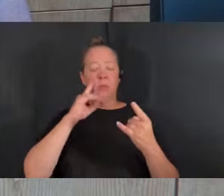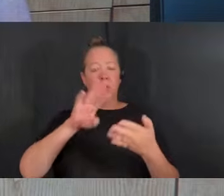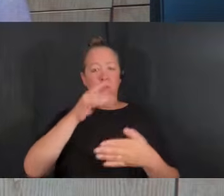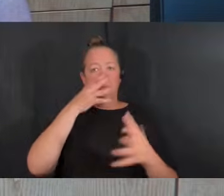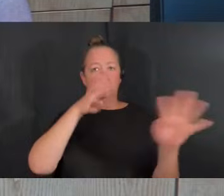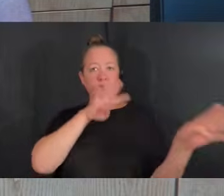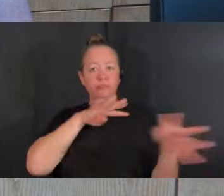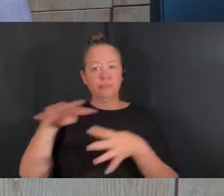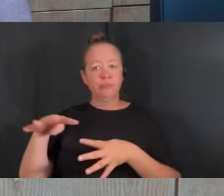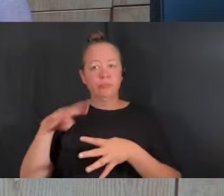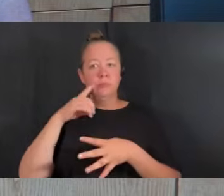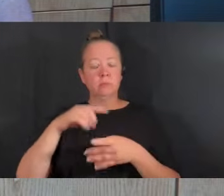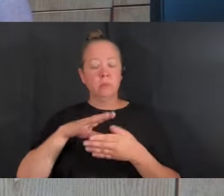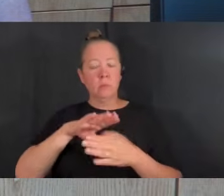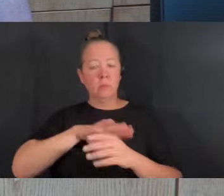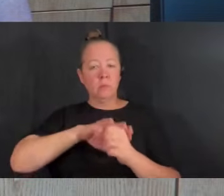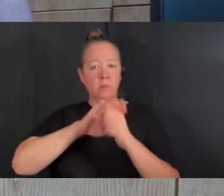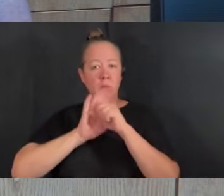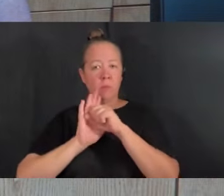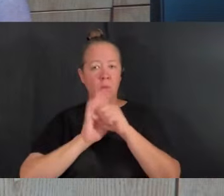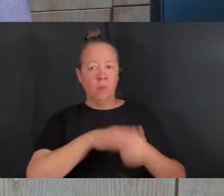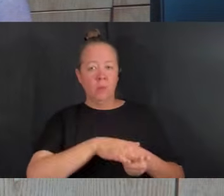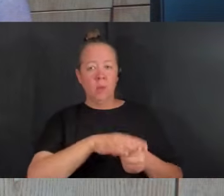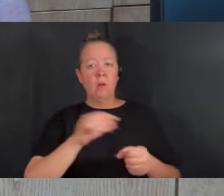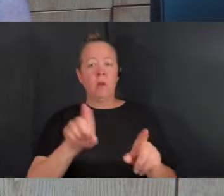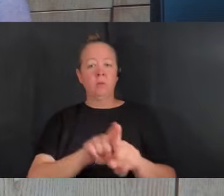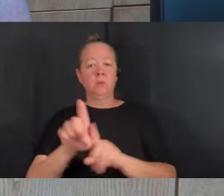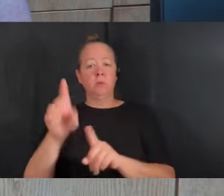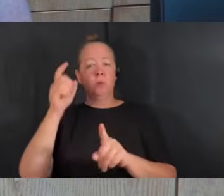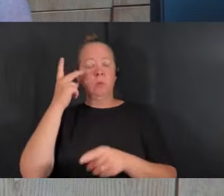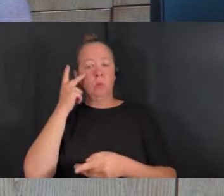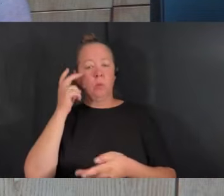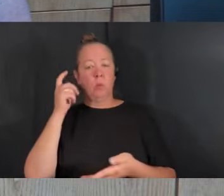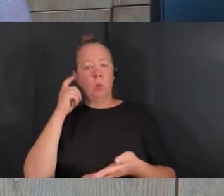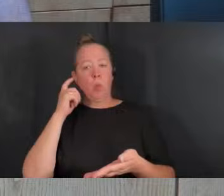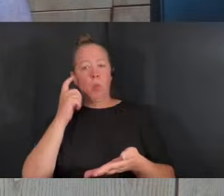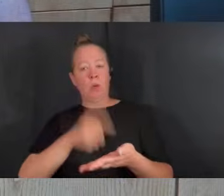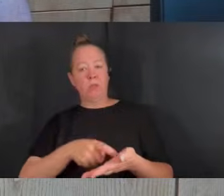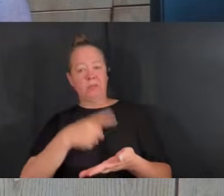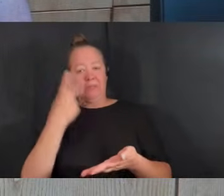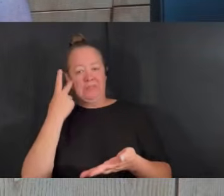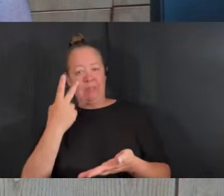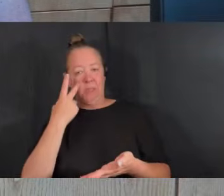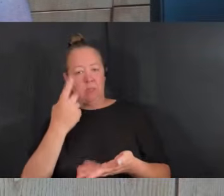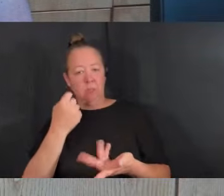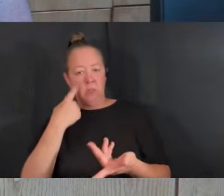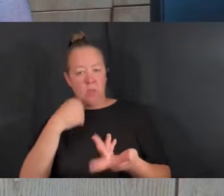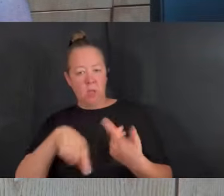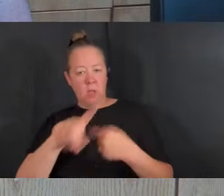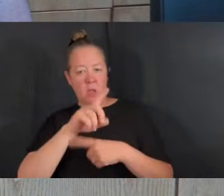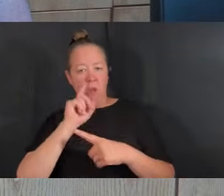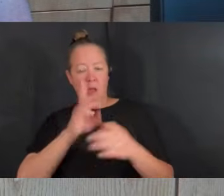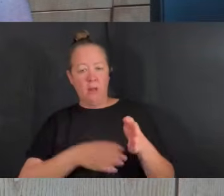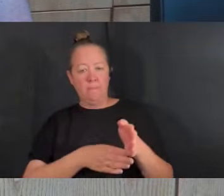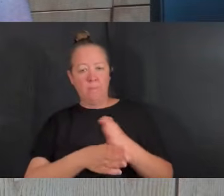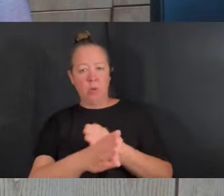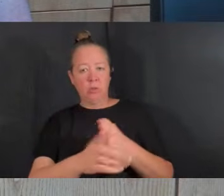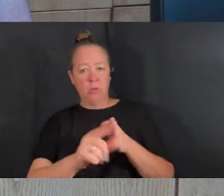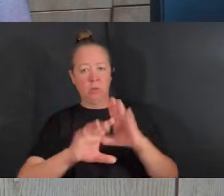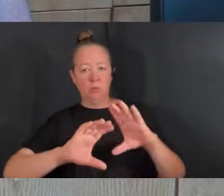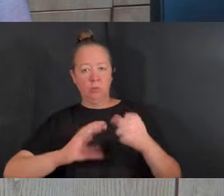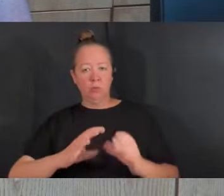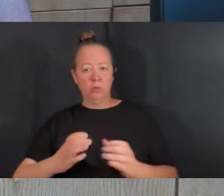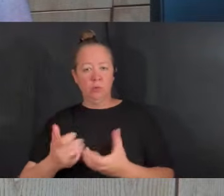we are witnessing ongoing civil rights movements that strive to bring marginalized groups into the mainstream of American society, with much